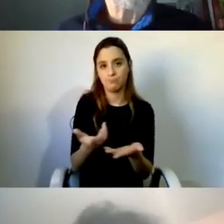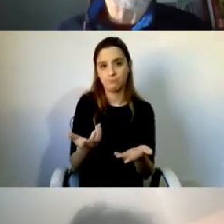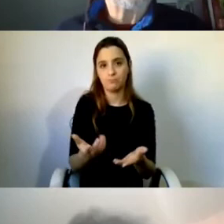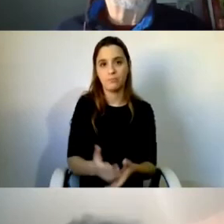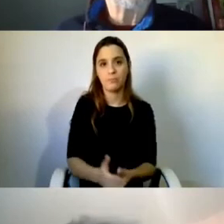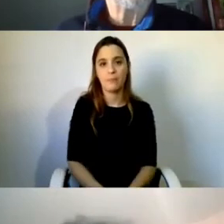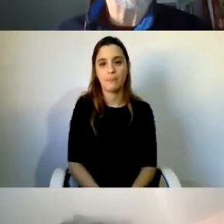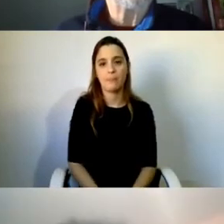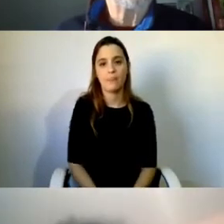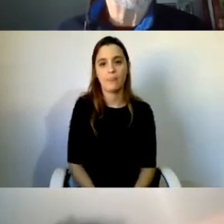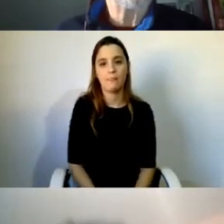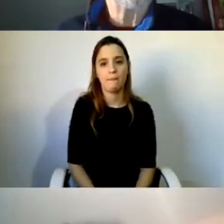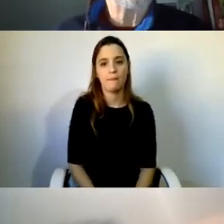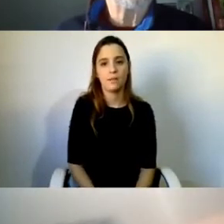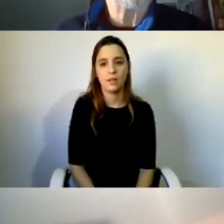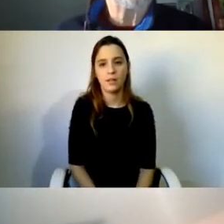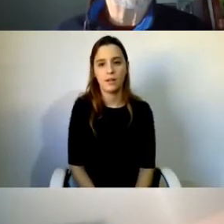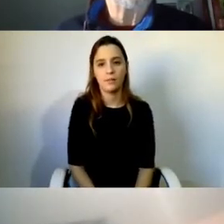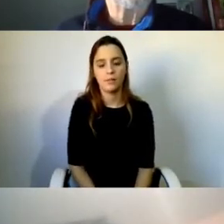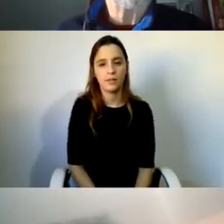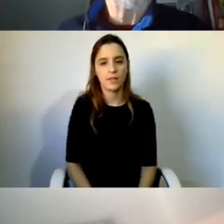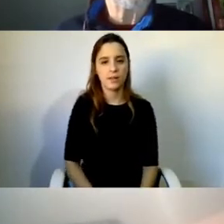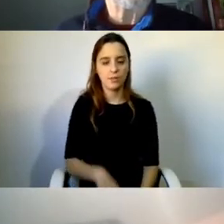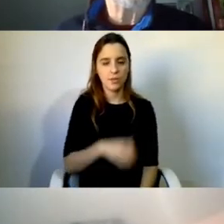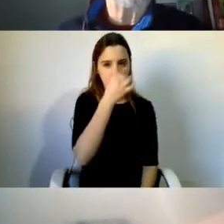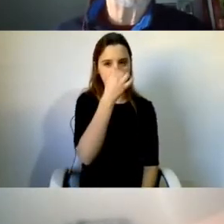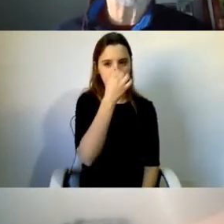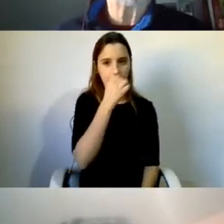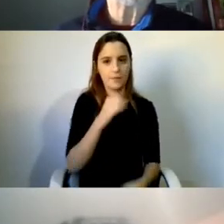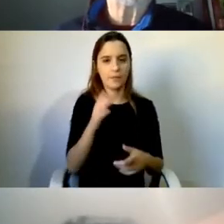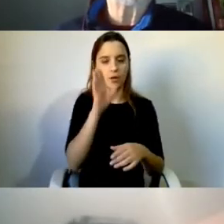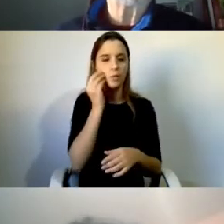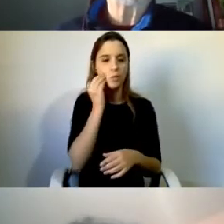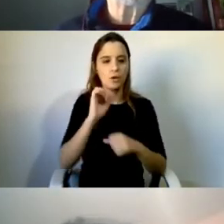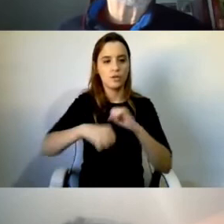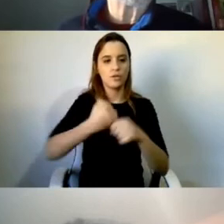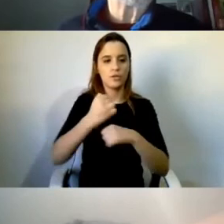How does independent living movement respond to this?